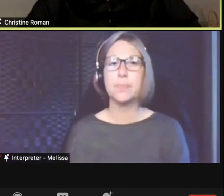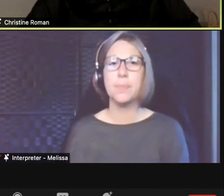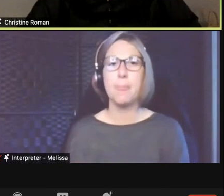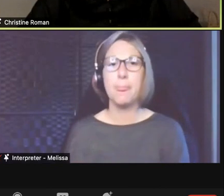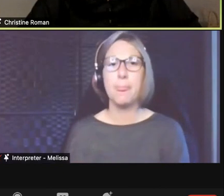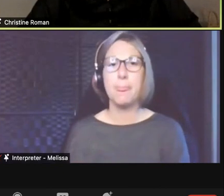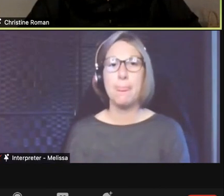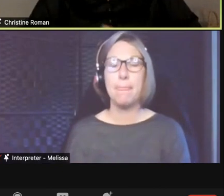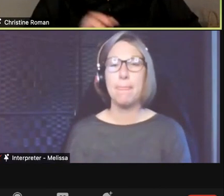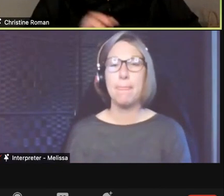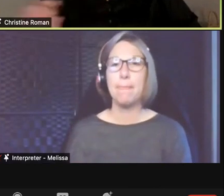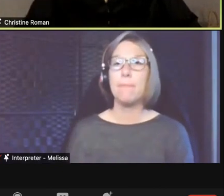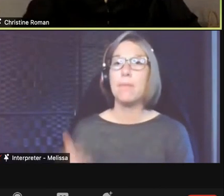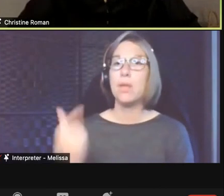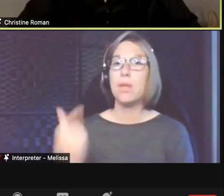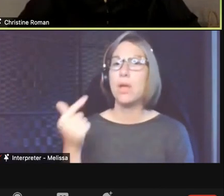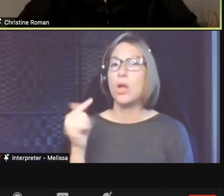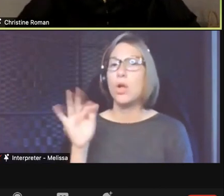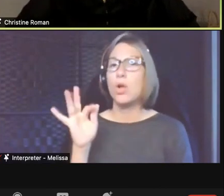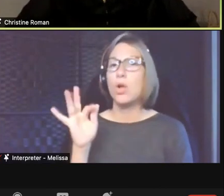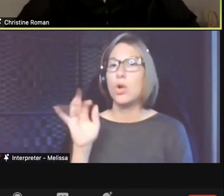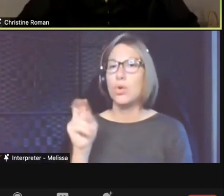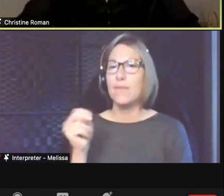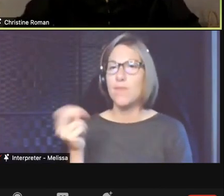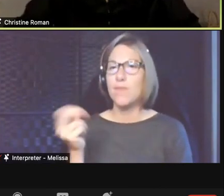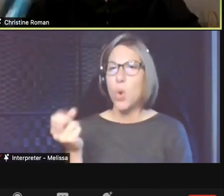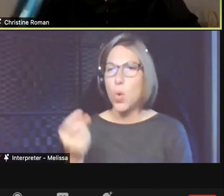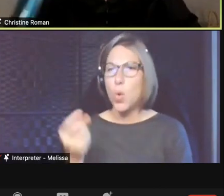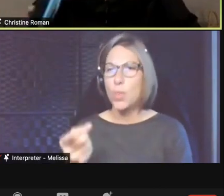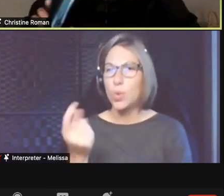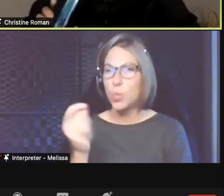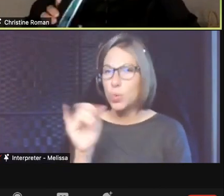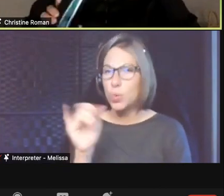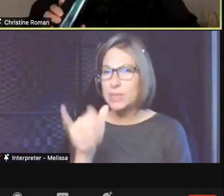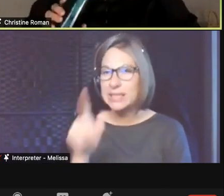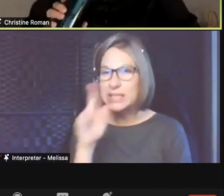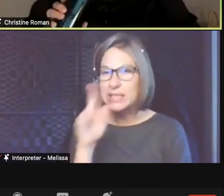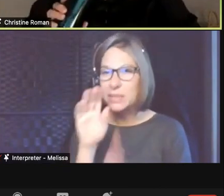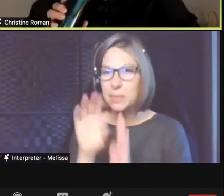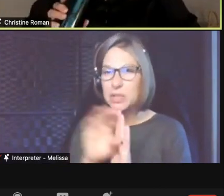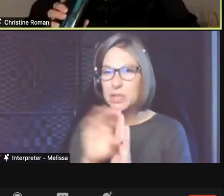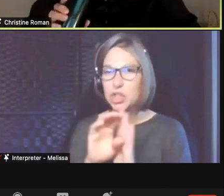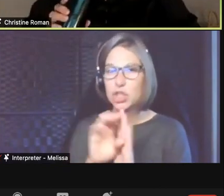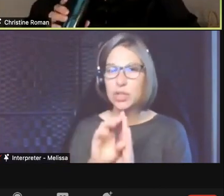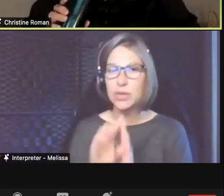Griffin, hold this. Tell me what that is in that picture.